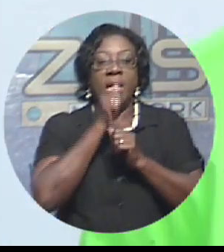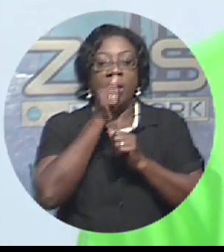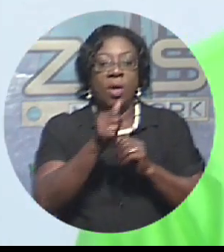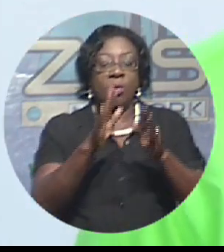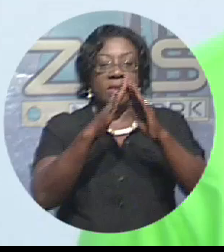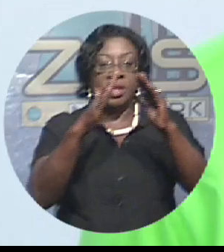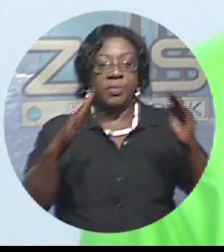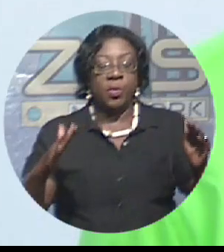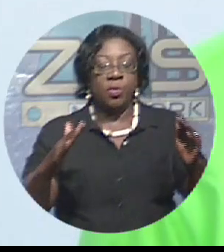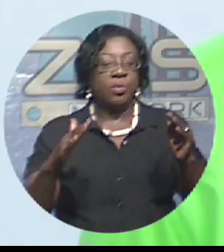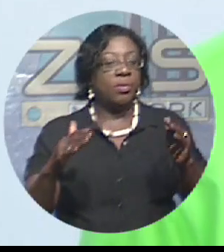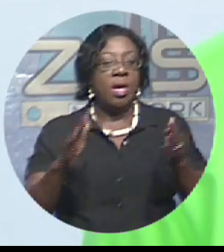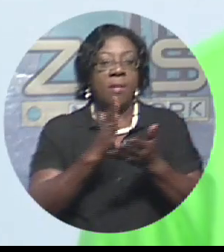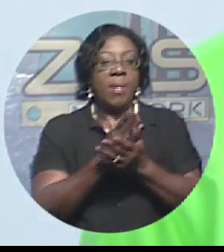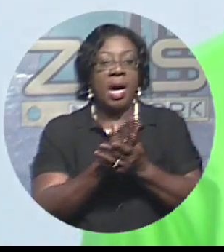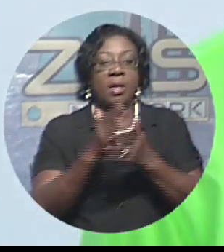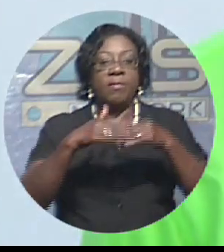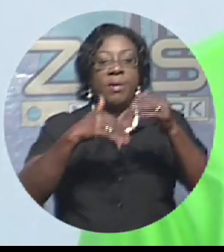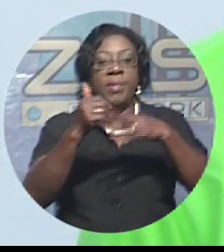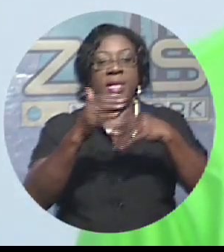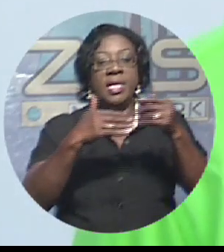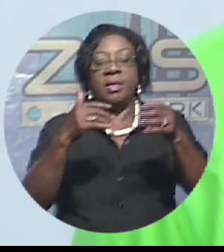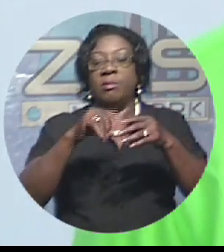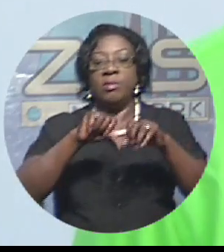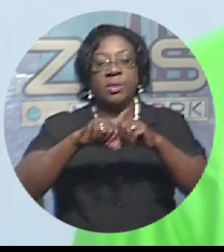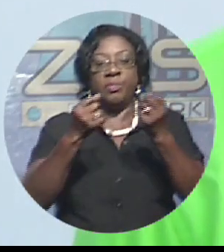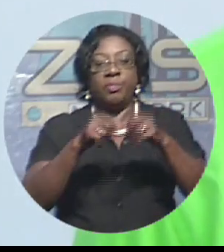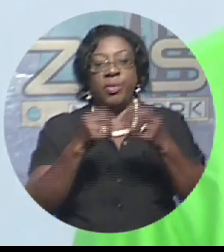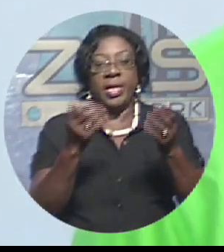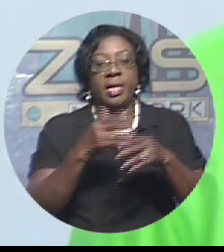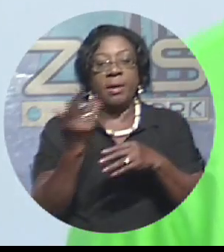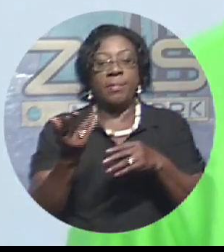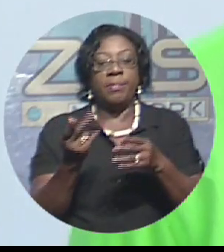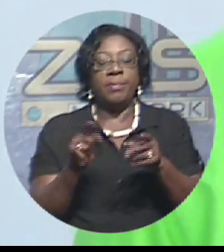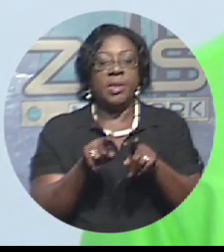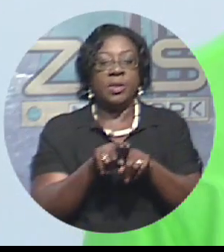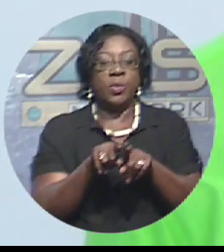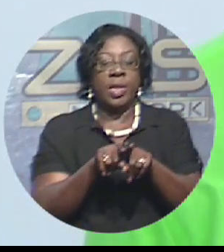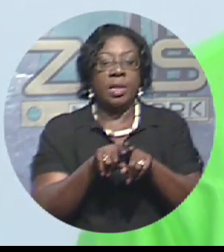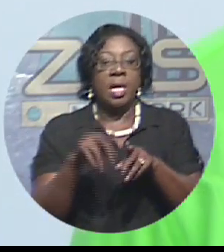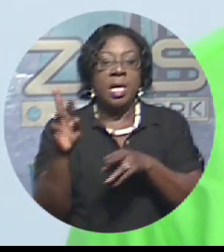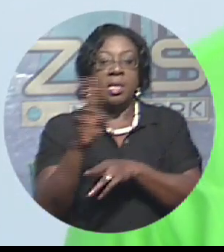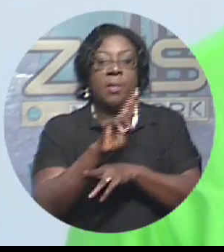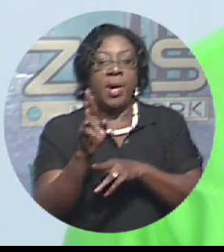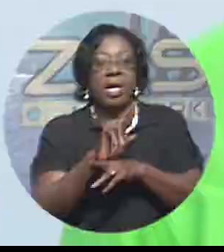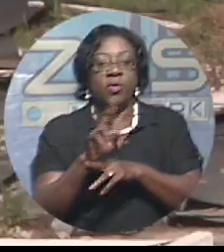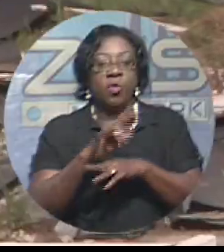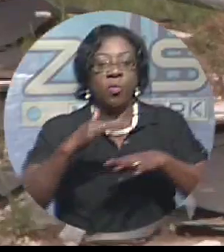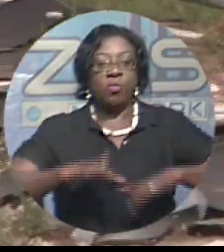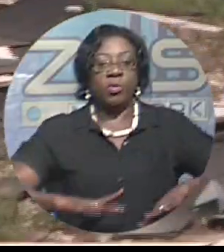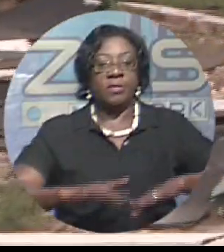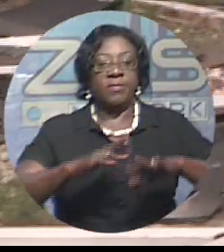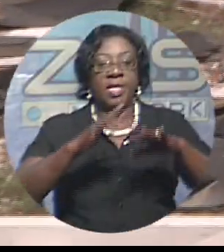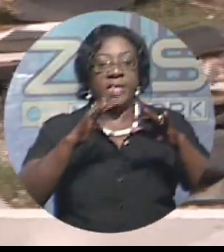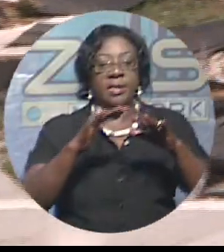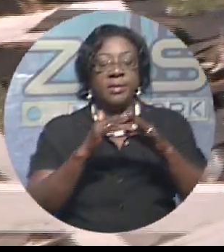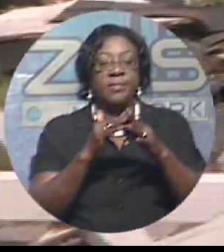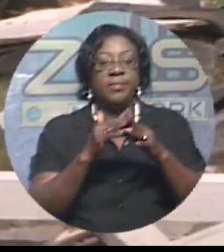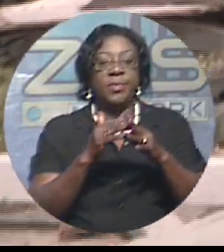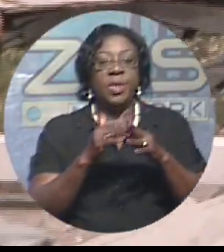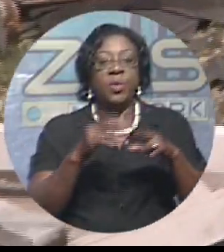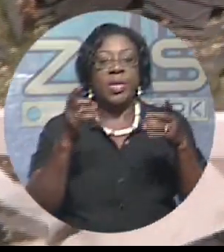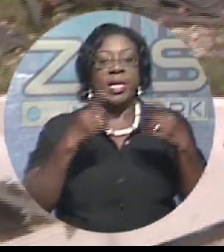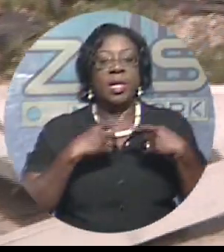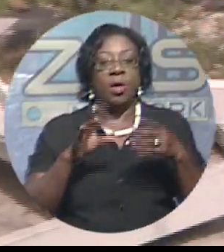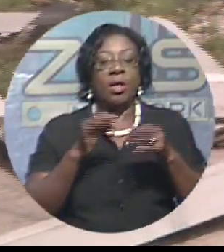part of the building, was blown away as well. The bathrooms was flooded. We had